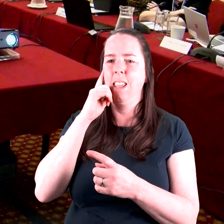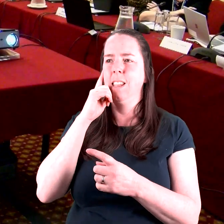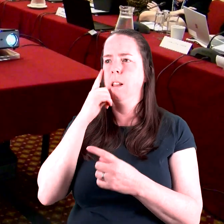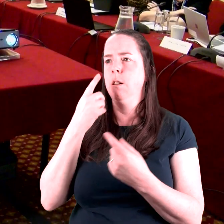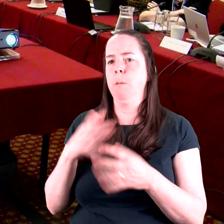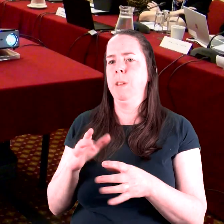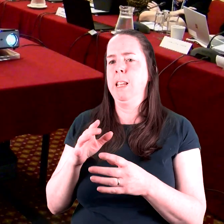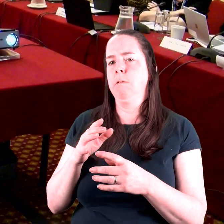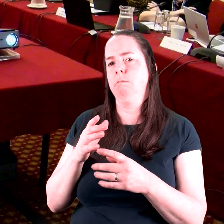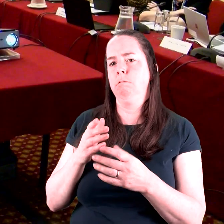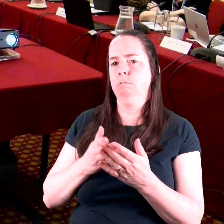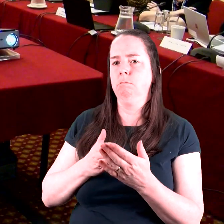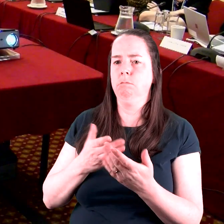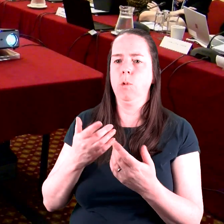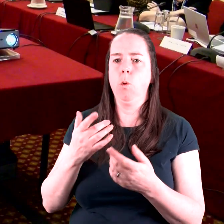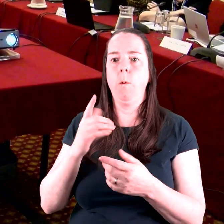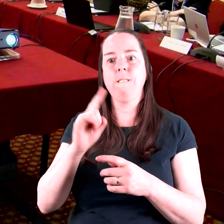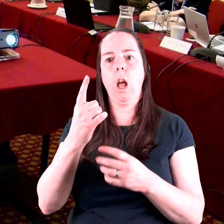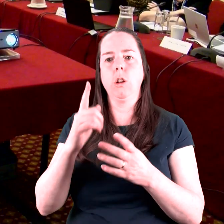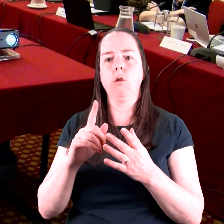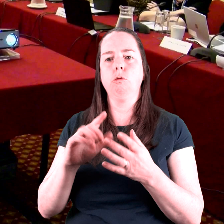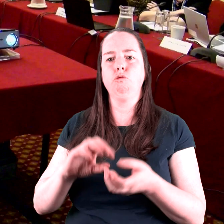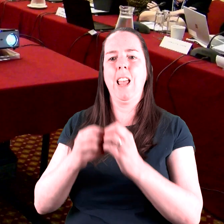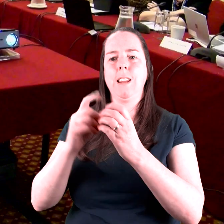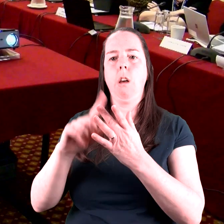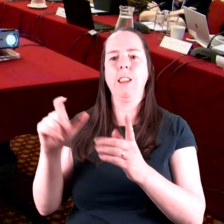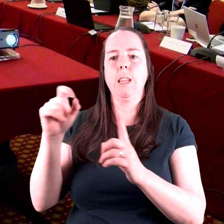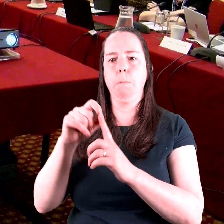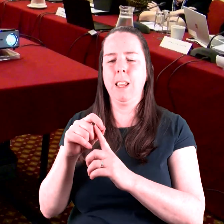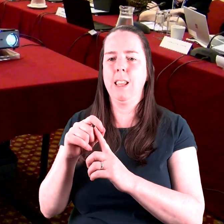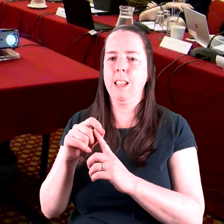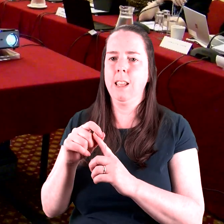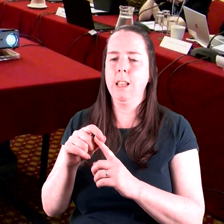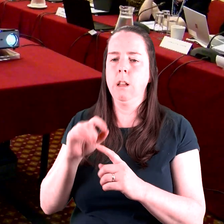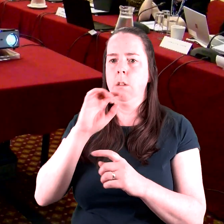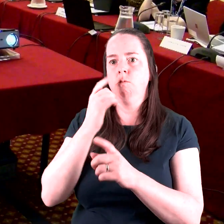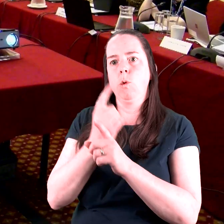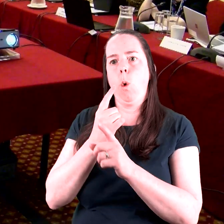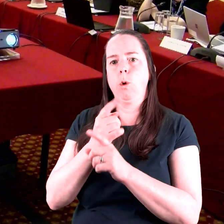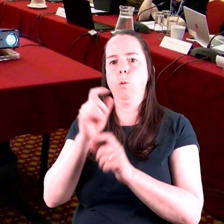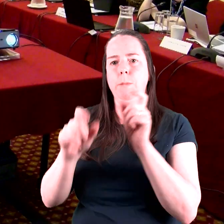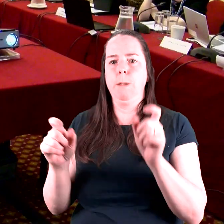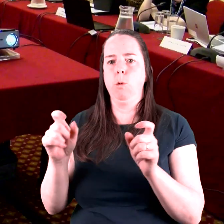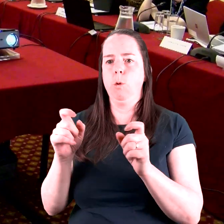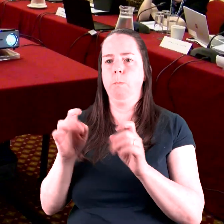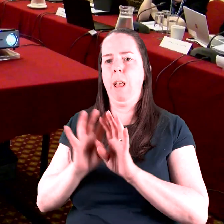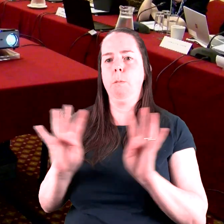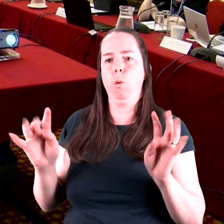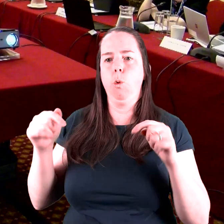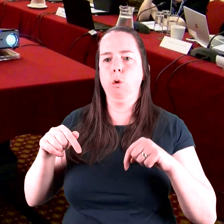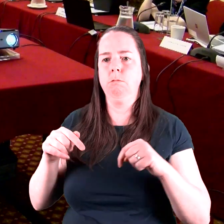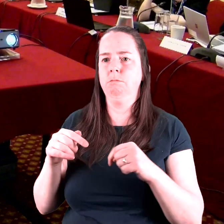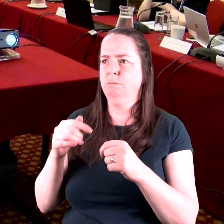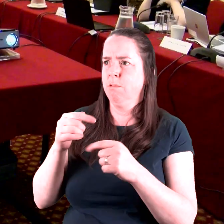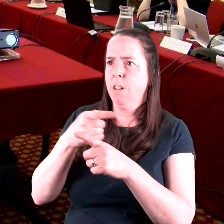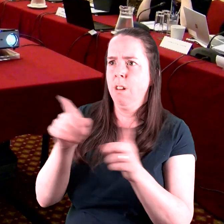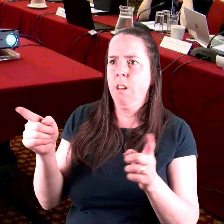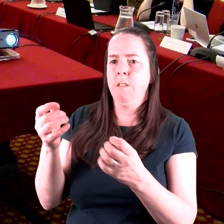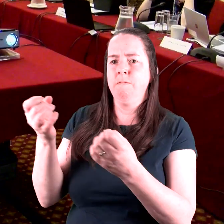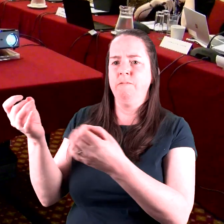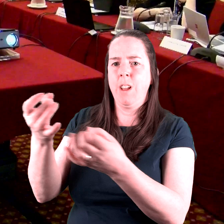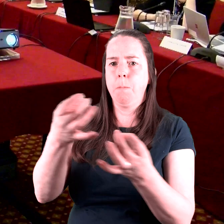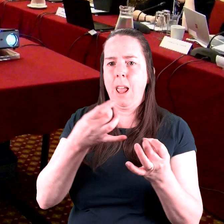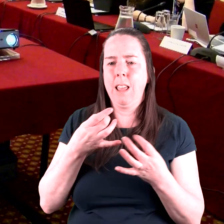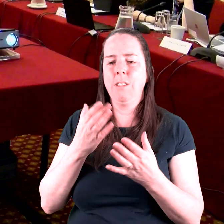came through when we were first creating the ICP, and we were talking to people about this particular board, and a number of you